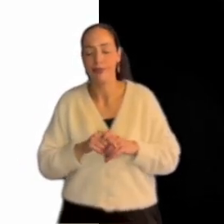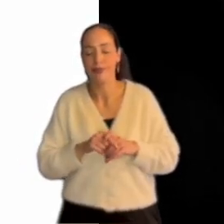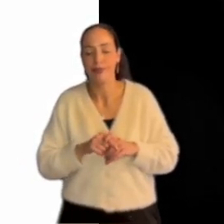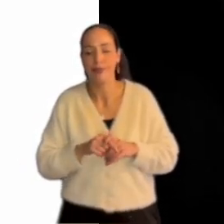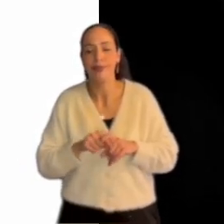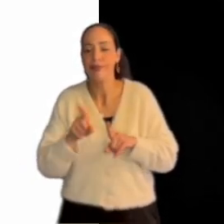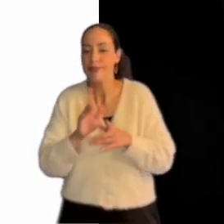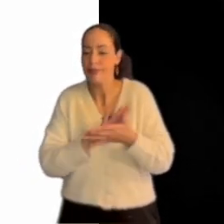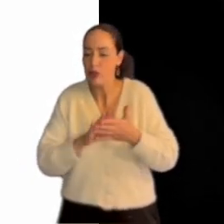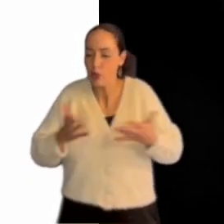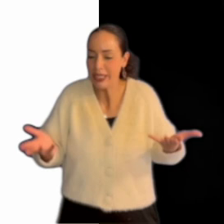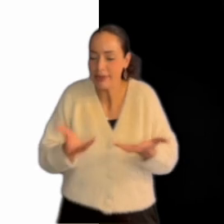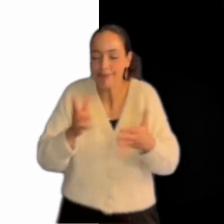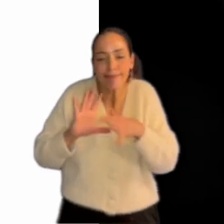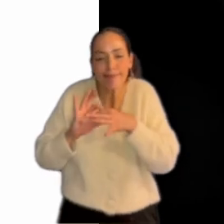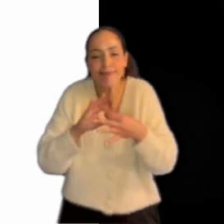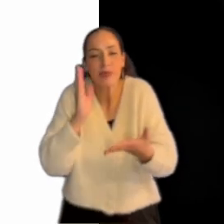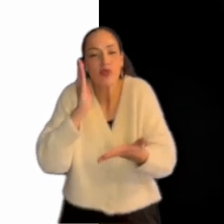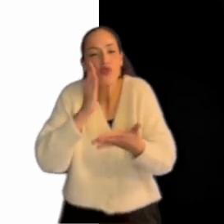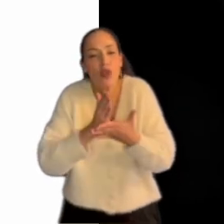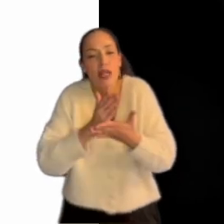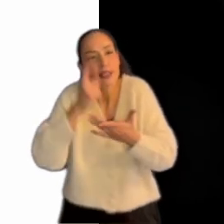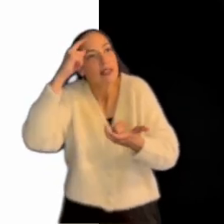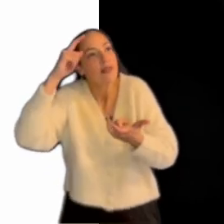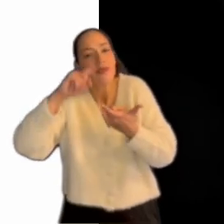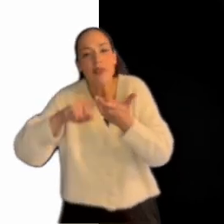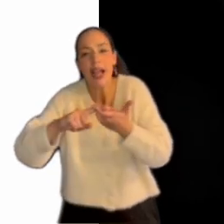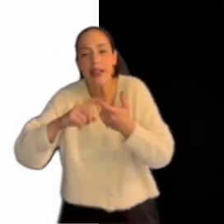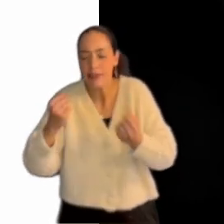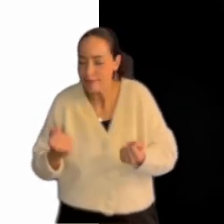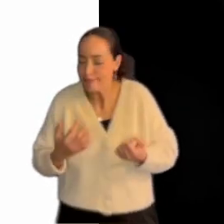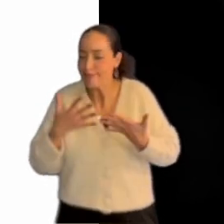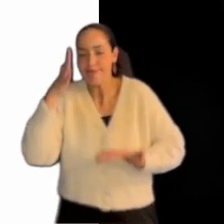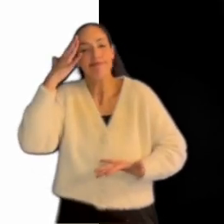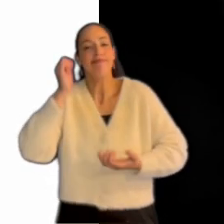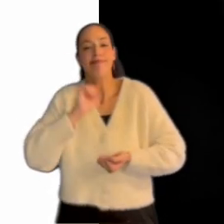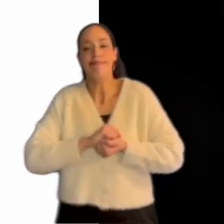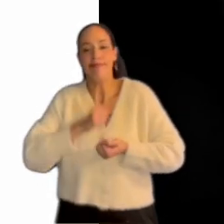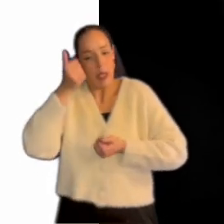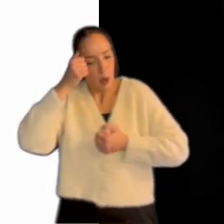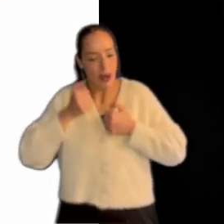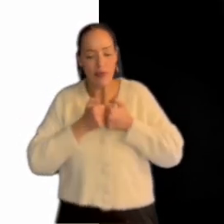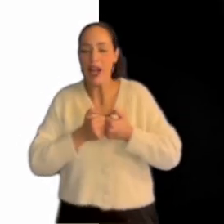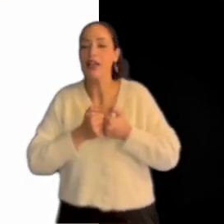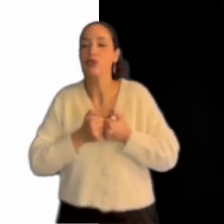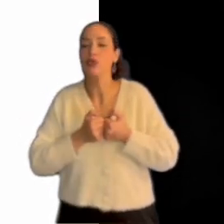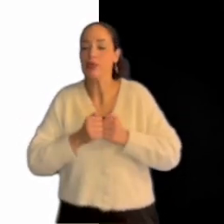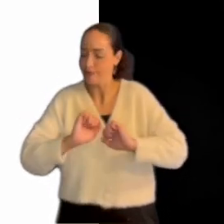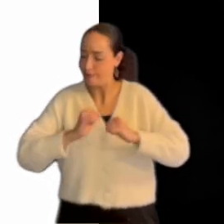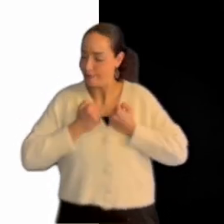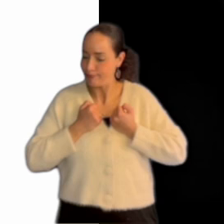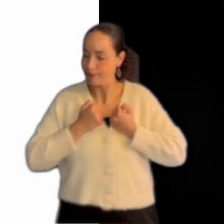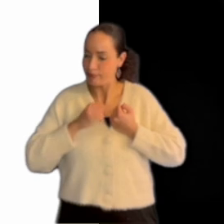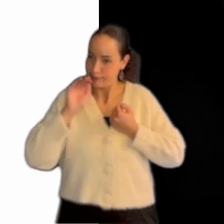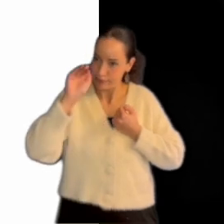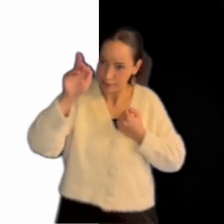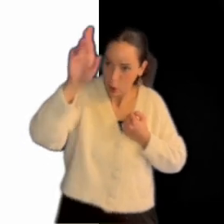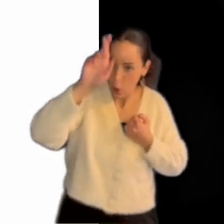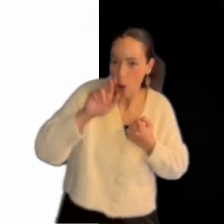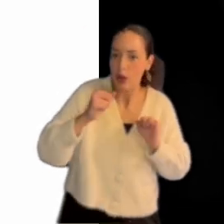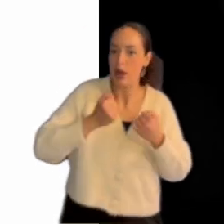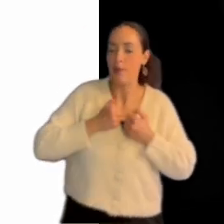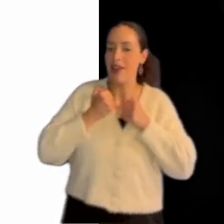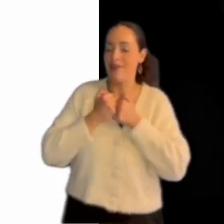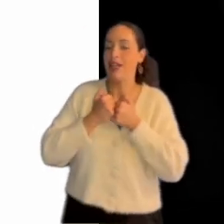means knowing our values and our worth and asking that these be honoured and respected. Remember those examples of protest,